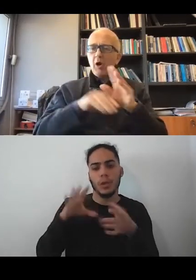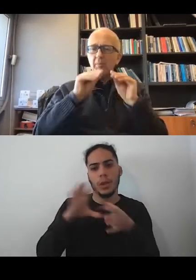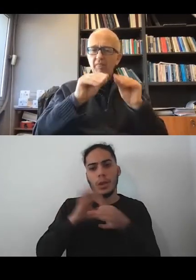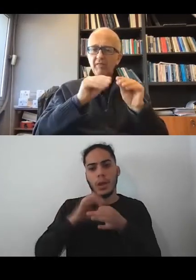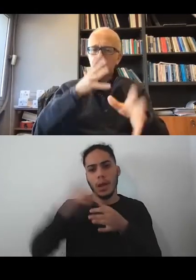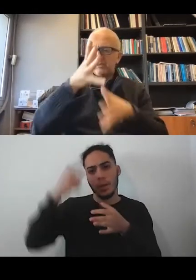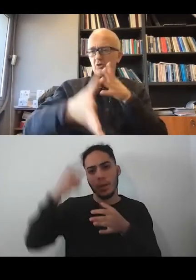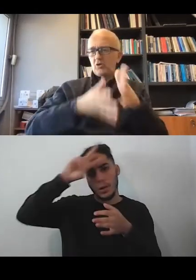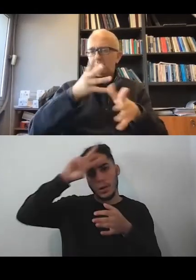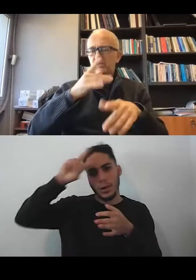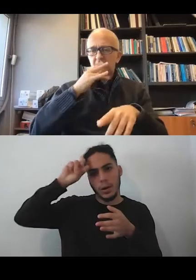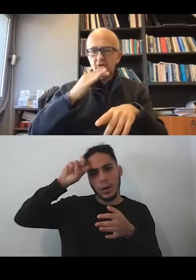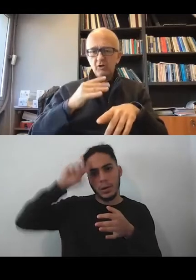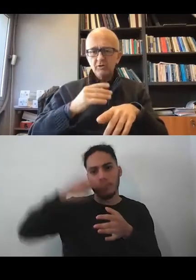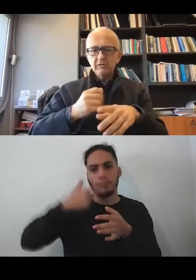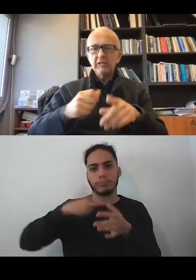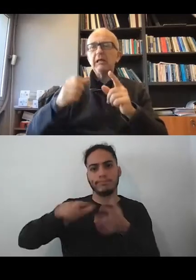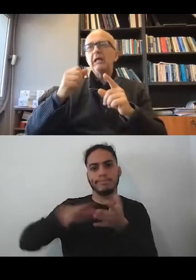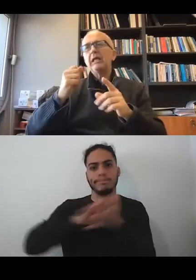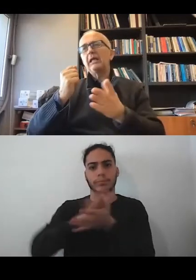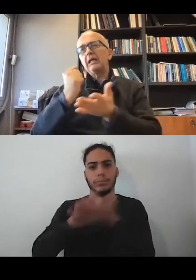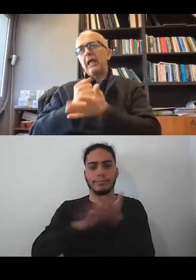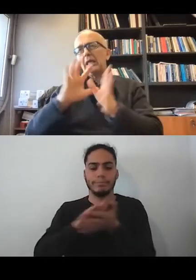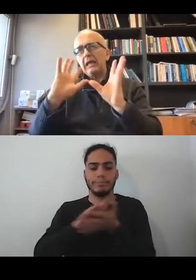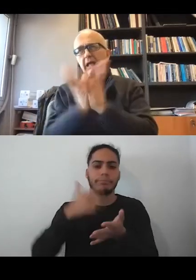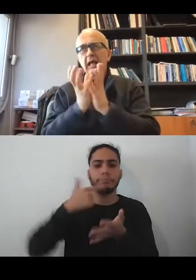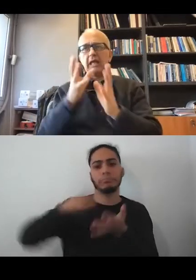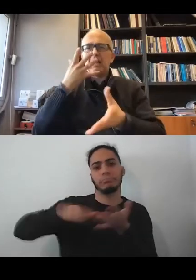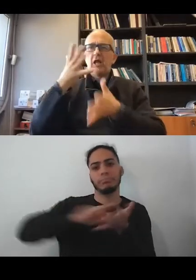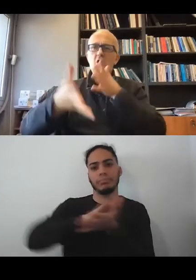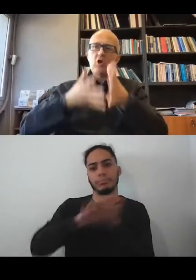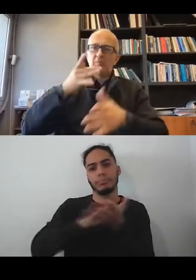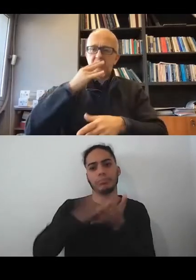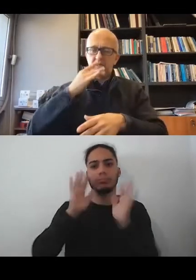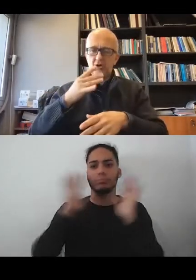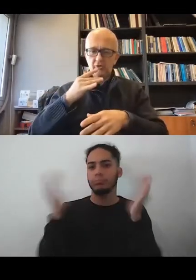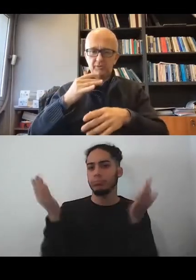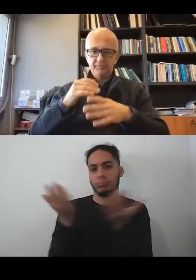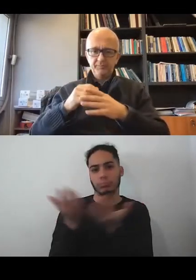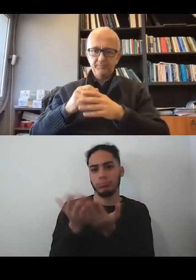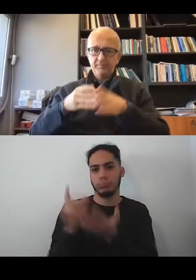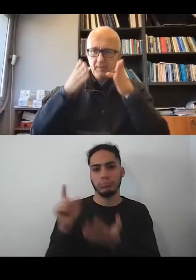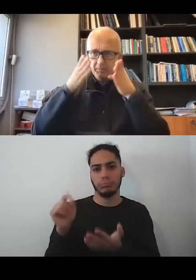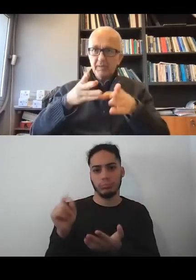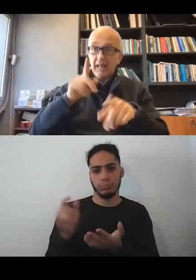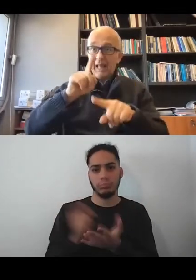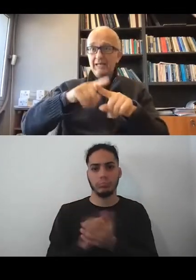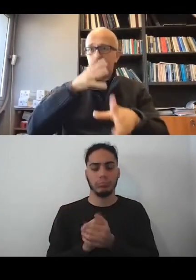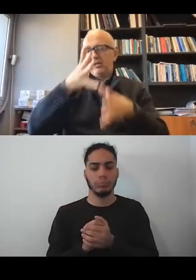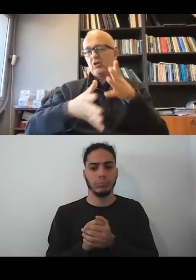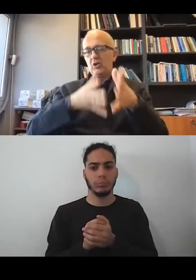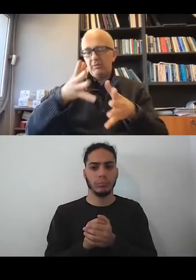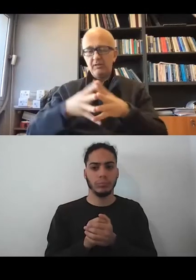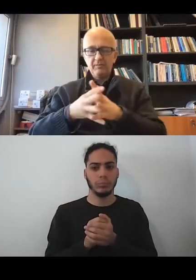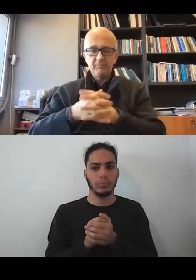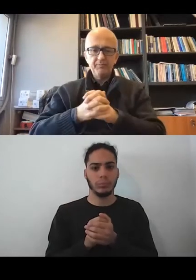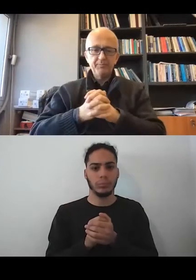Sign Language and the sign languages in general. But the main focus is on Greek.